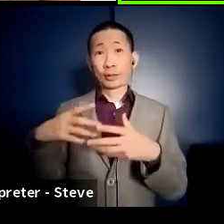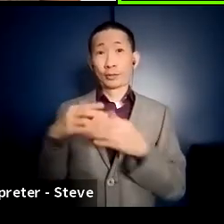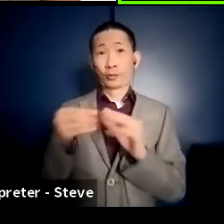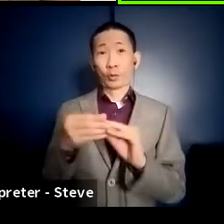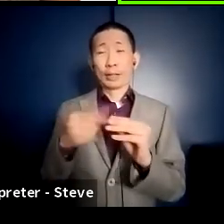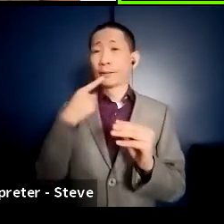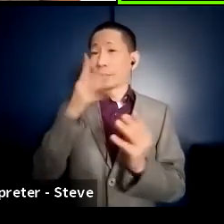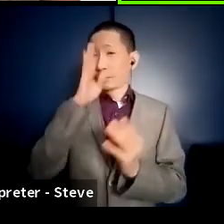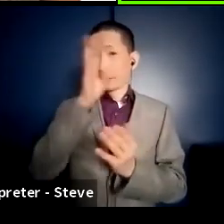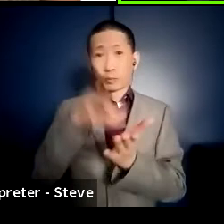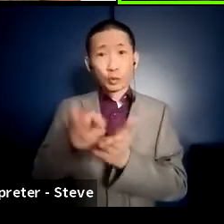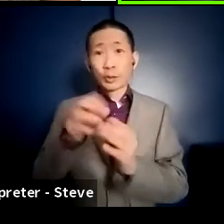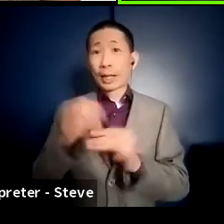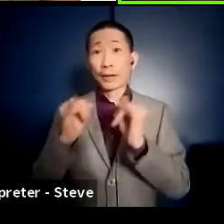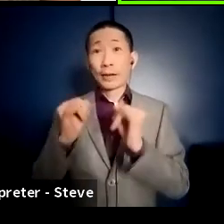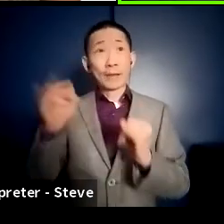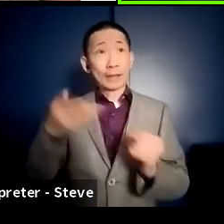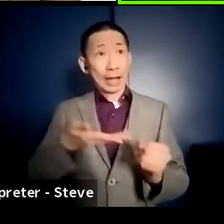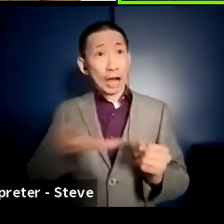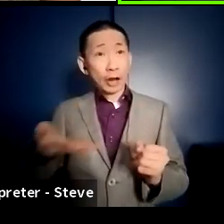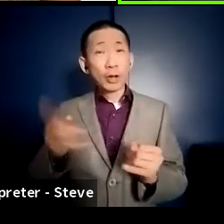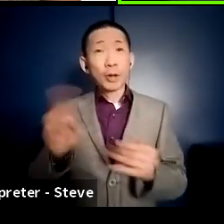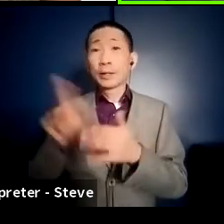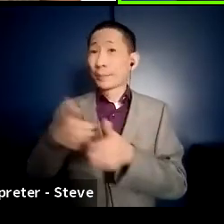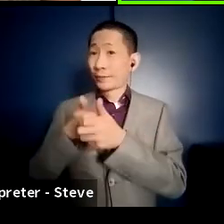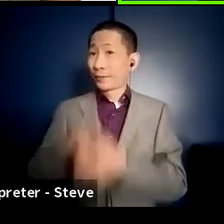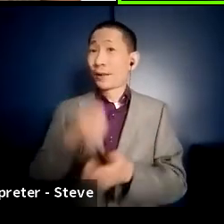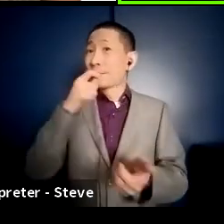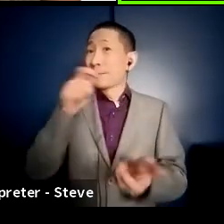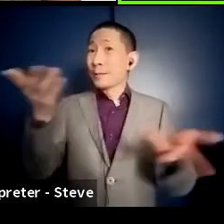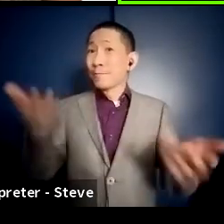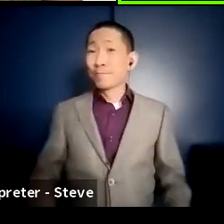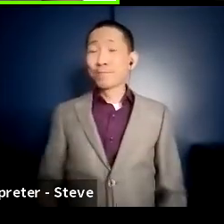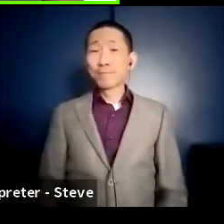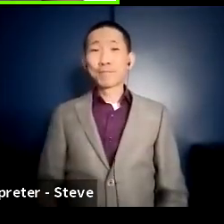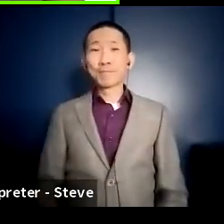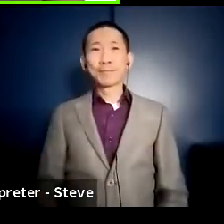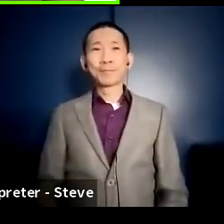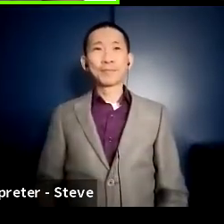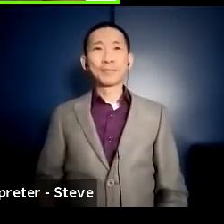the interview. And if they hire you, then they got to do it. That's the rules.